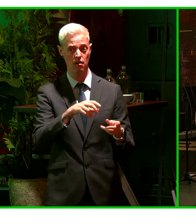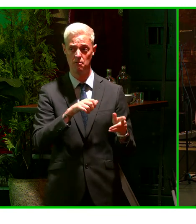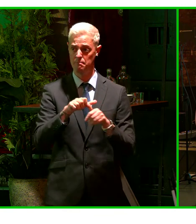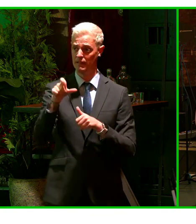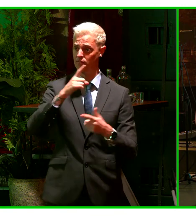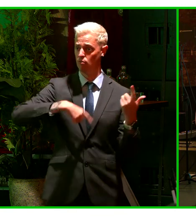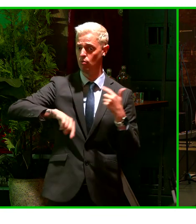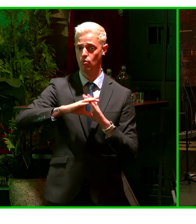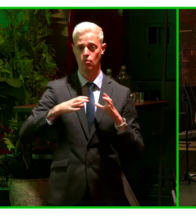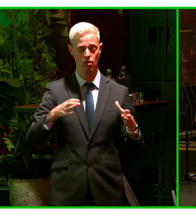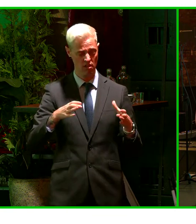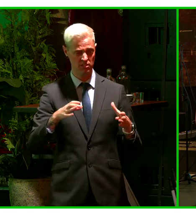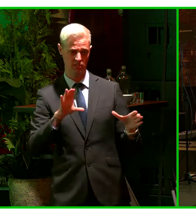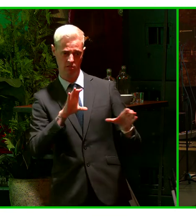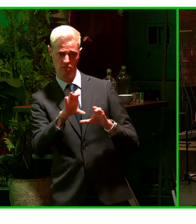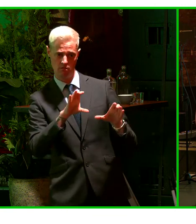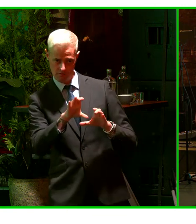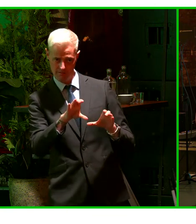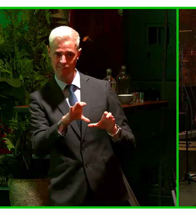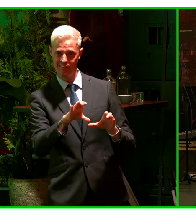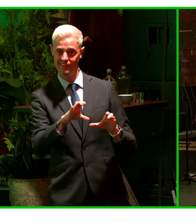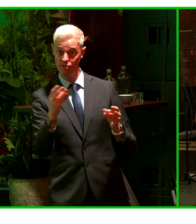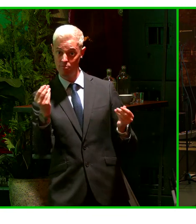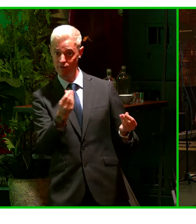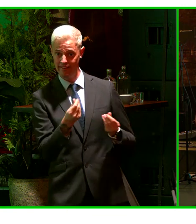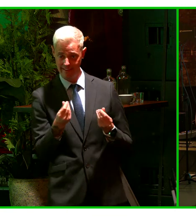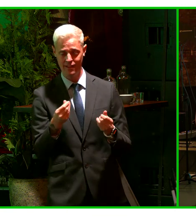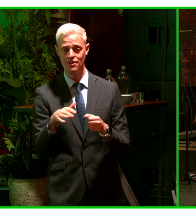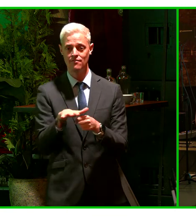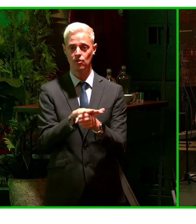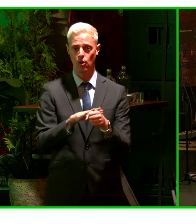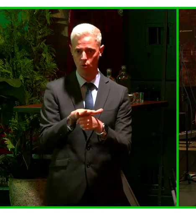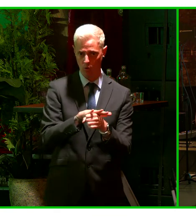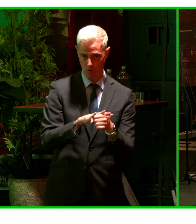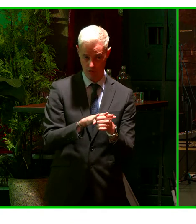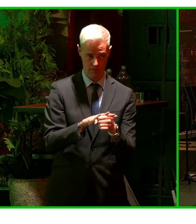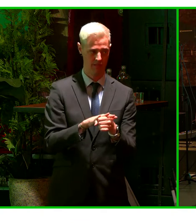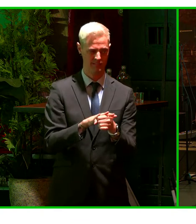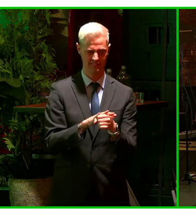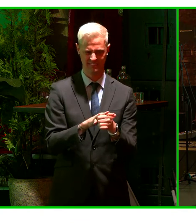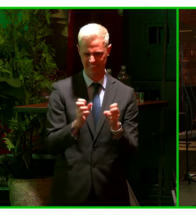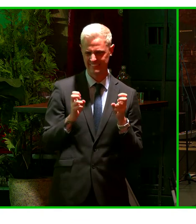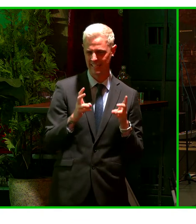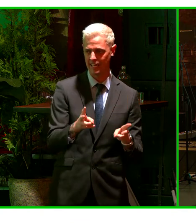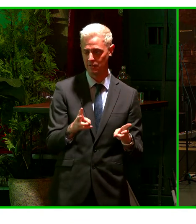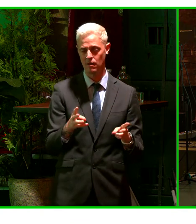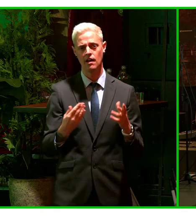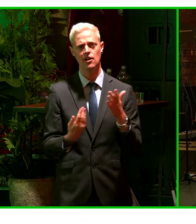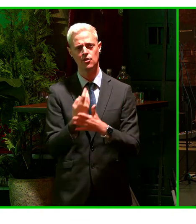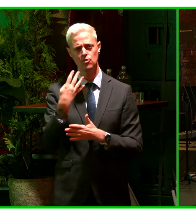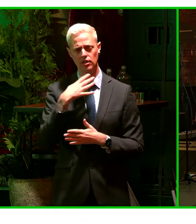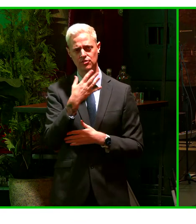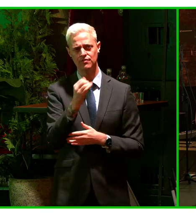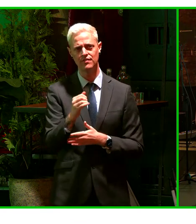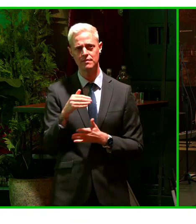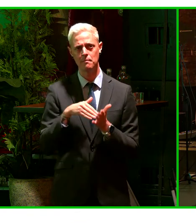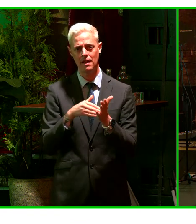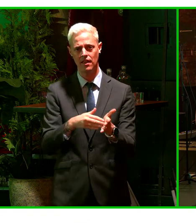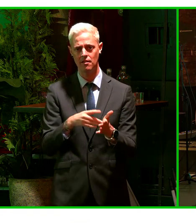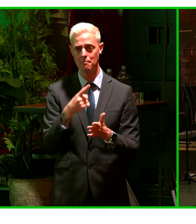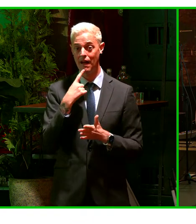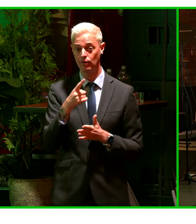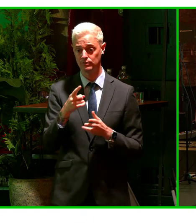everybody. So there's a lot of money there for the local area delivery scheme, a new £950 million